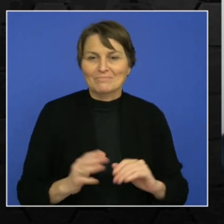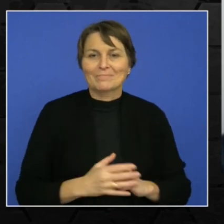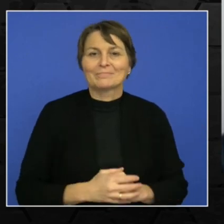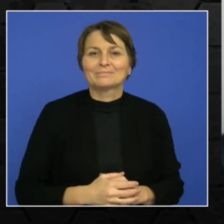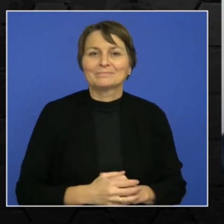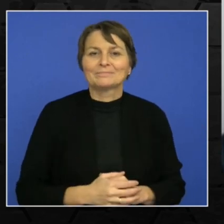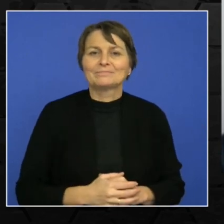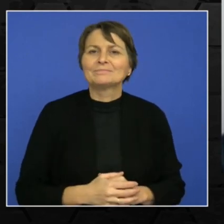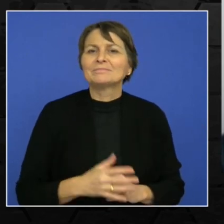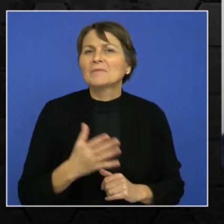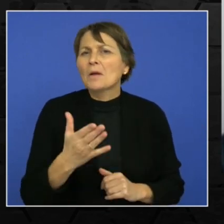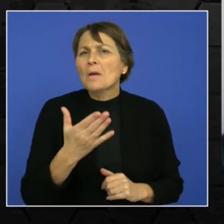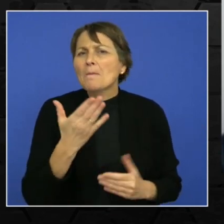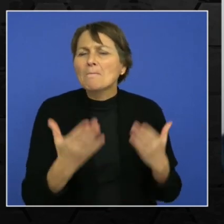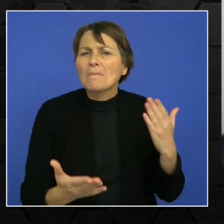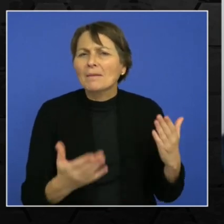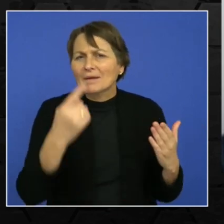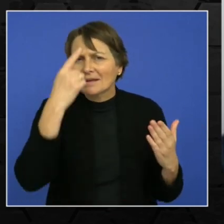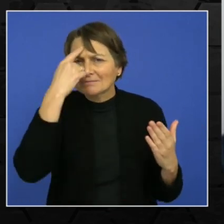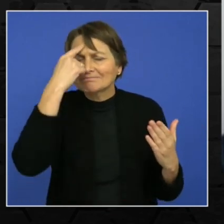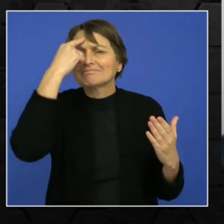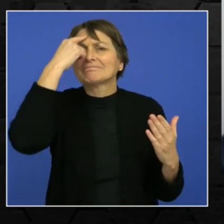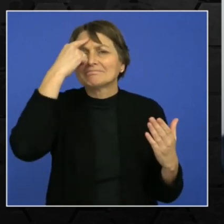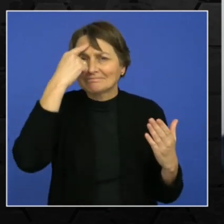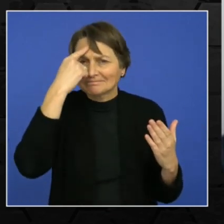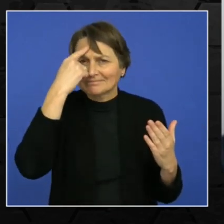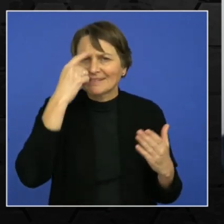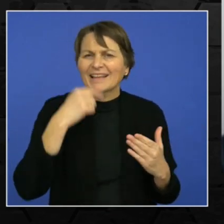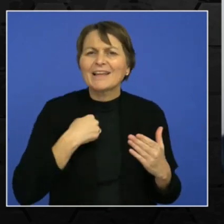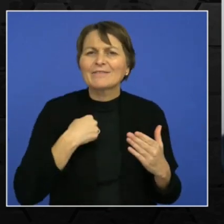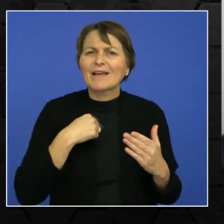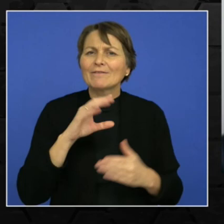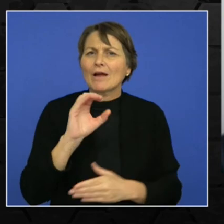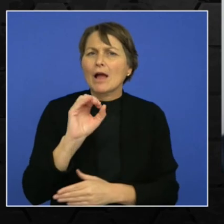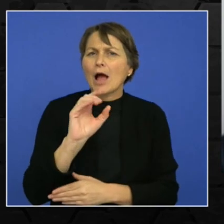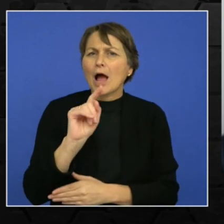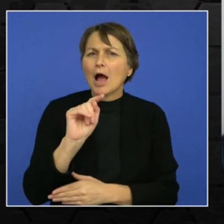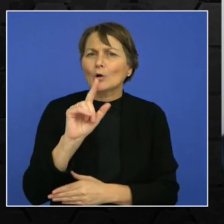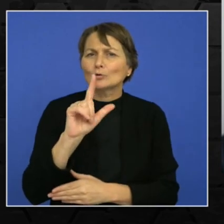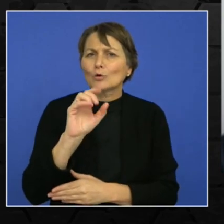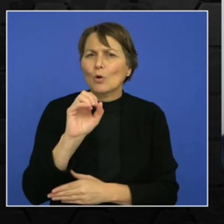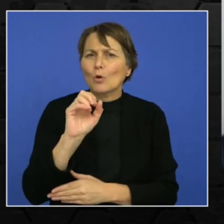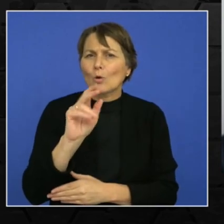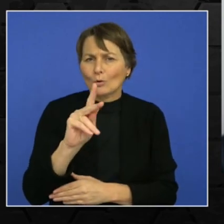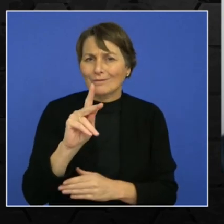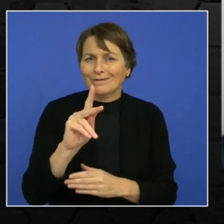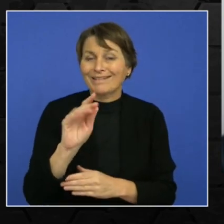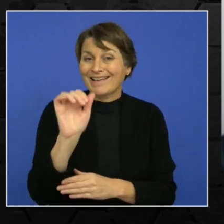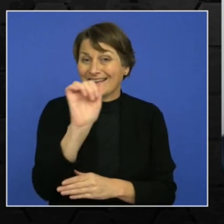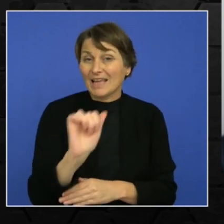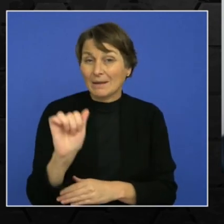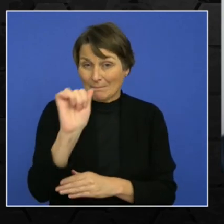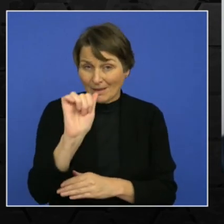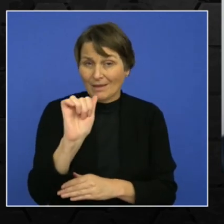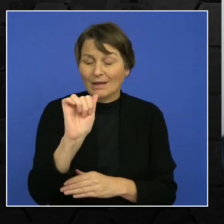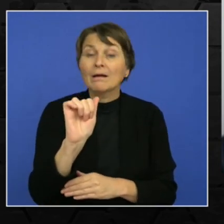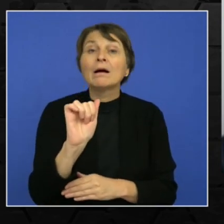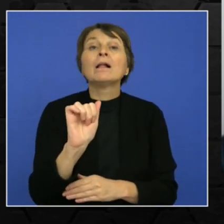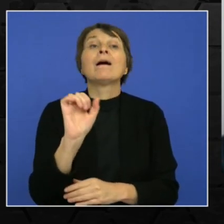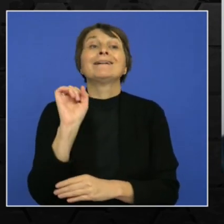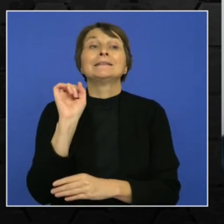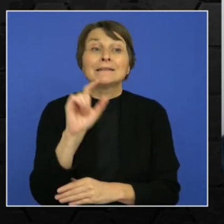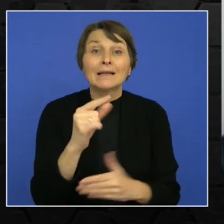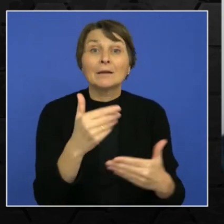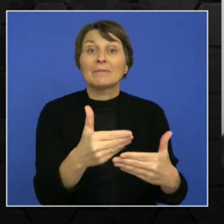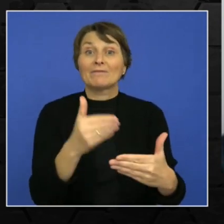If you forget to attach to forget to put an attachment, it will just say that, hey, I use Outlook, but glad that it also exists